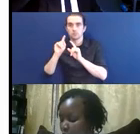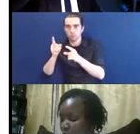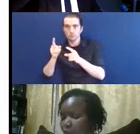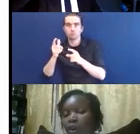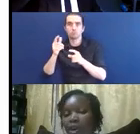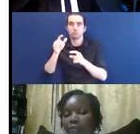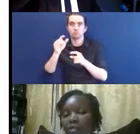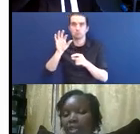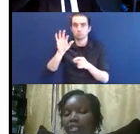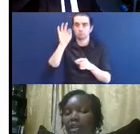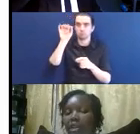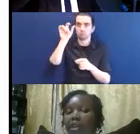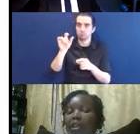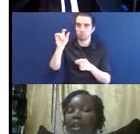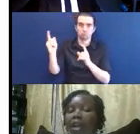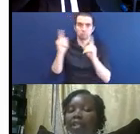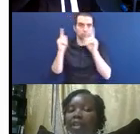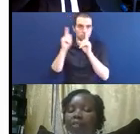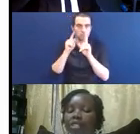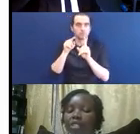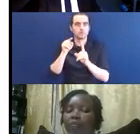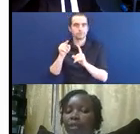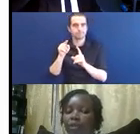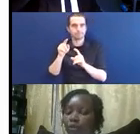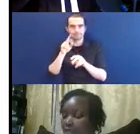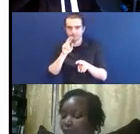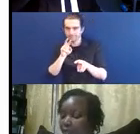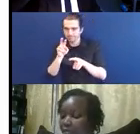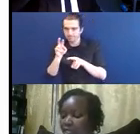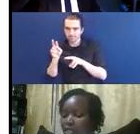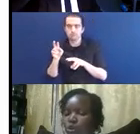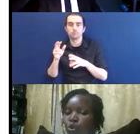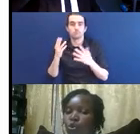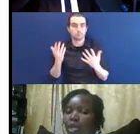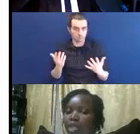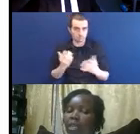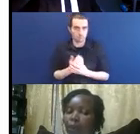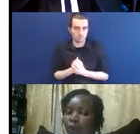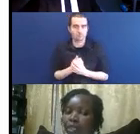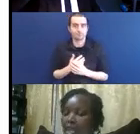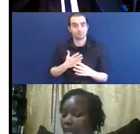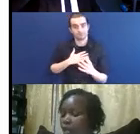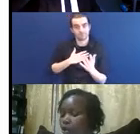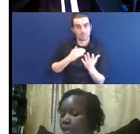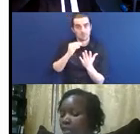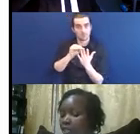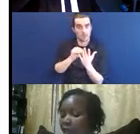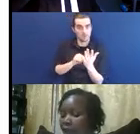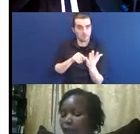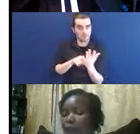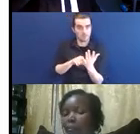also have programs that are encouraging persons with disabilities to get employed and to